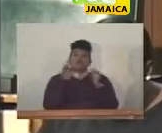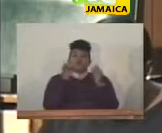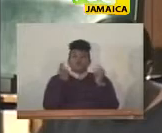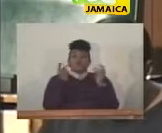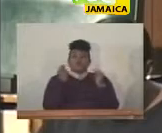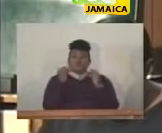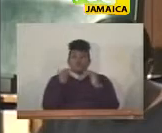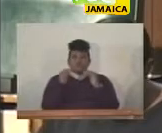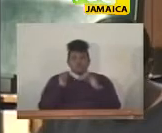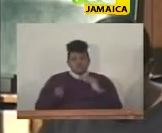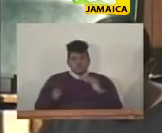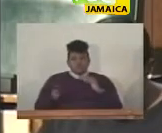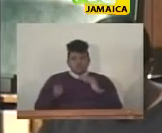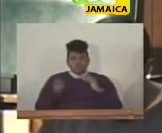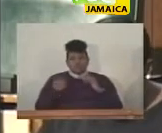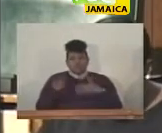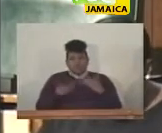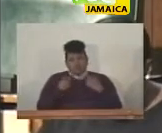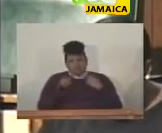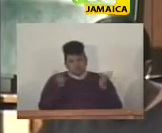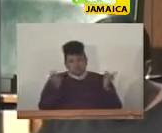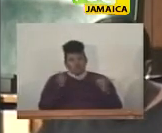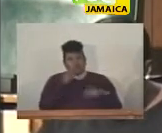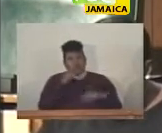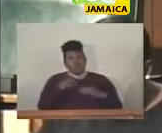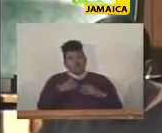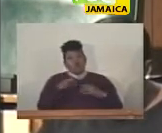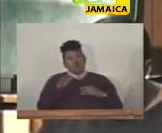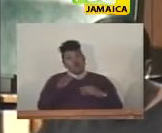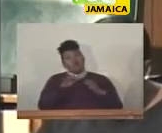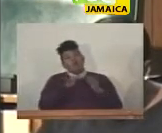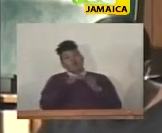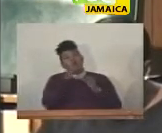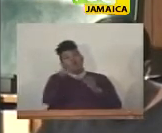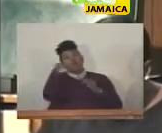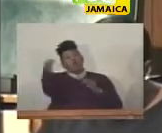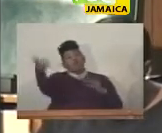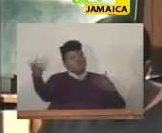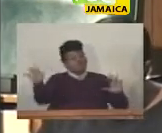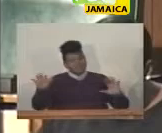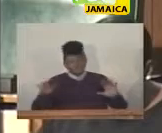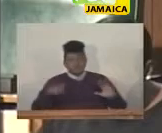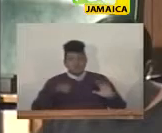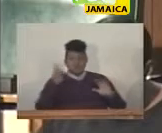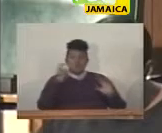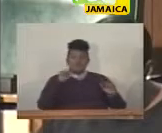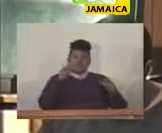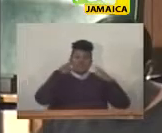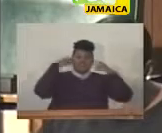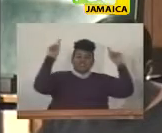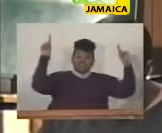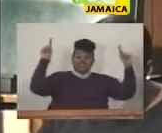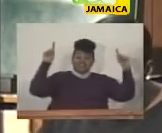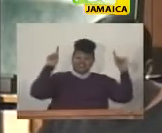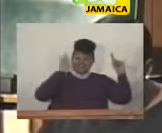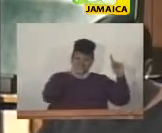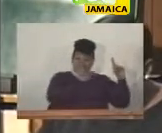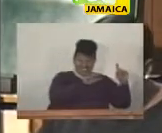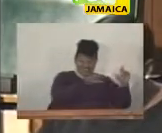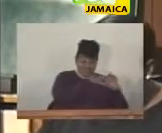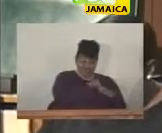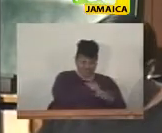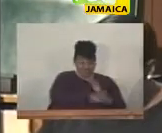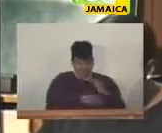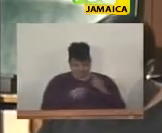as well as the lowest youth unemployment period during that time. But perhaps more importantly,